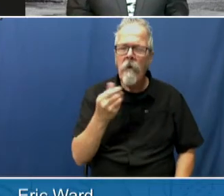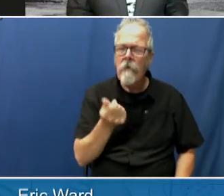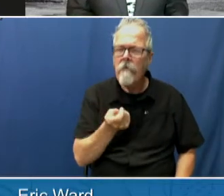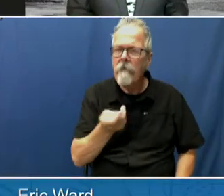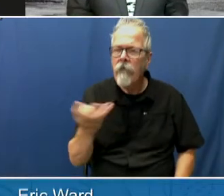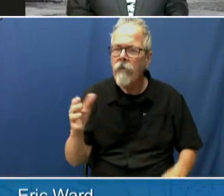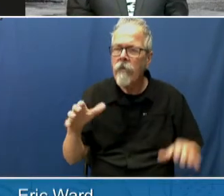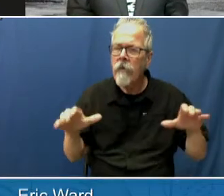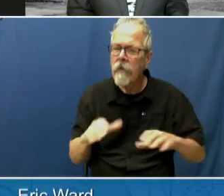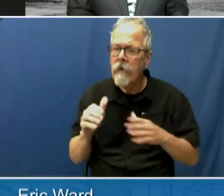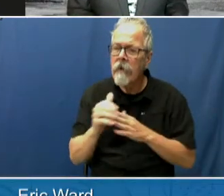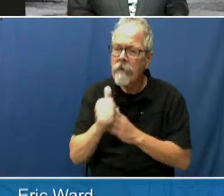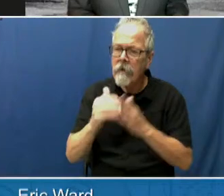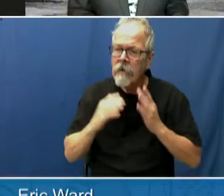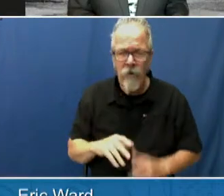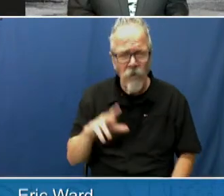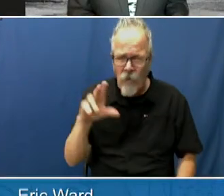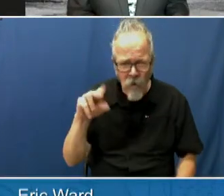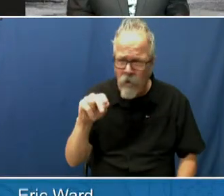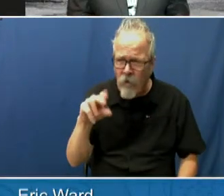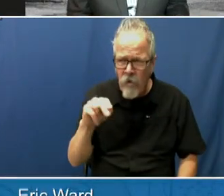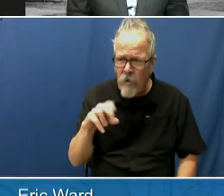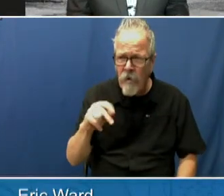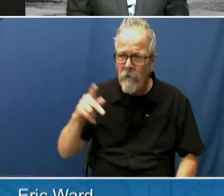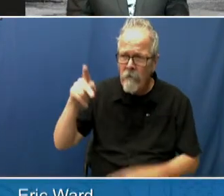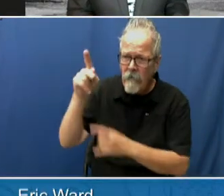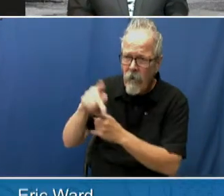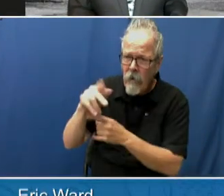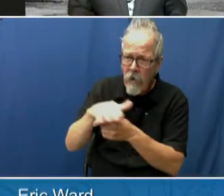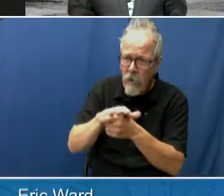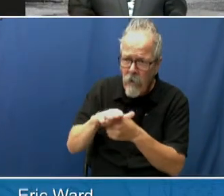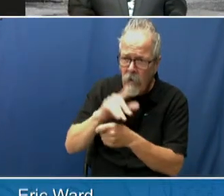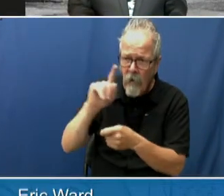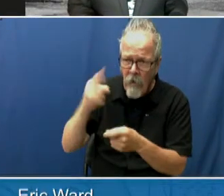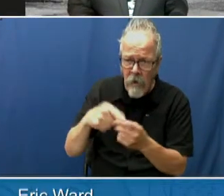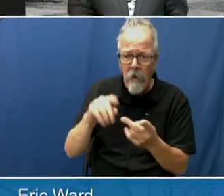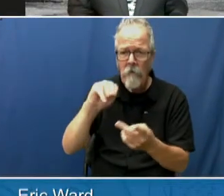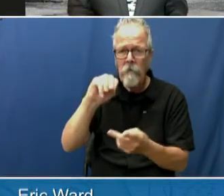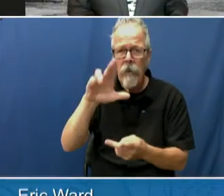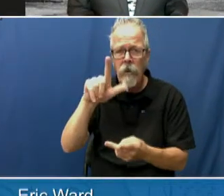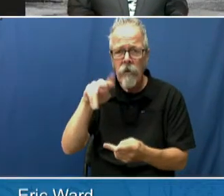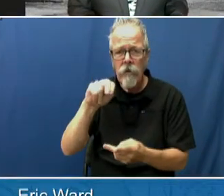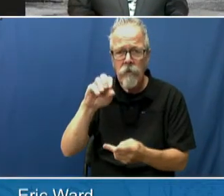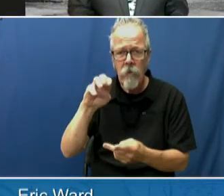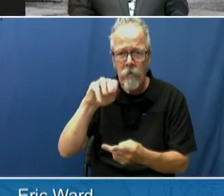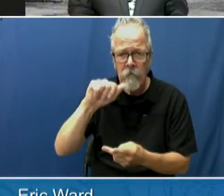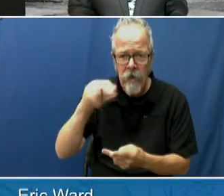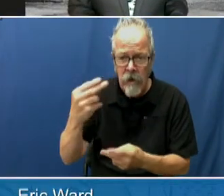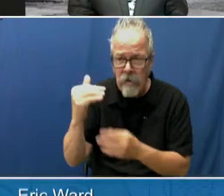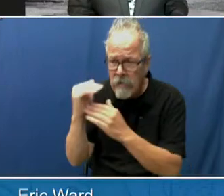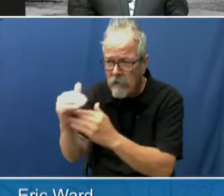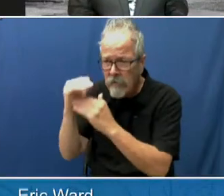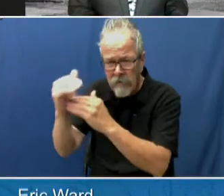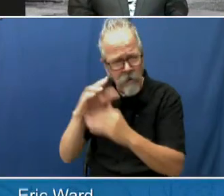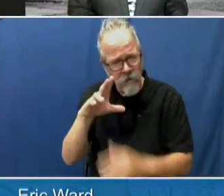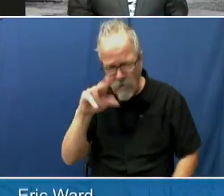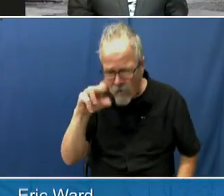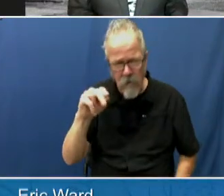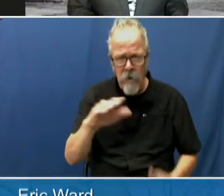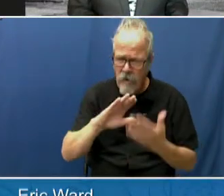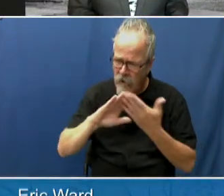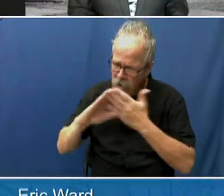cannot be limited to Portland, Multnomah County, the Metro itself. city and county officials from